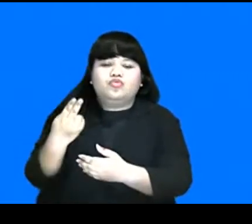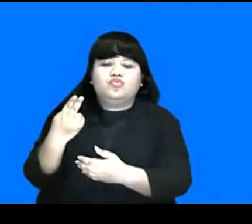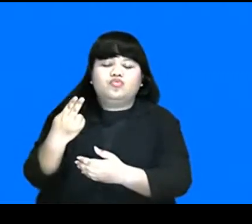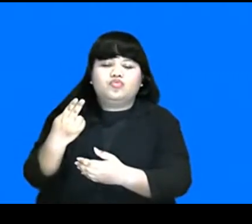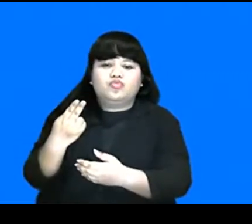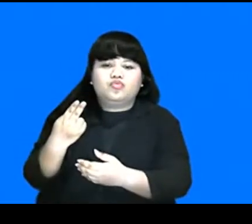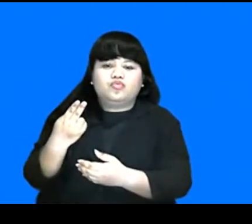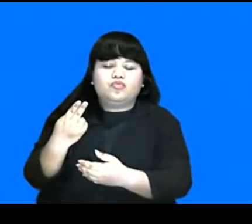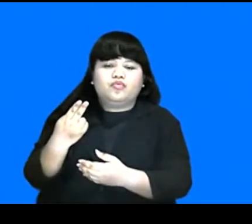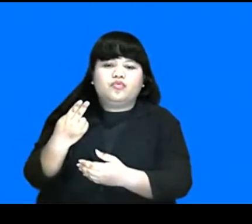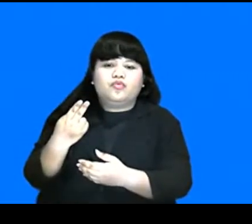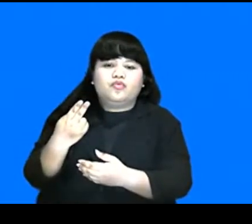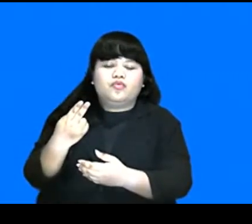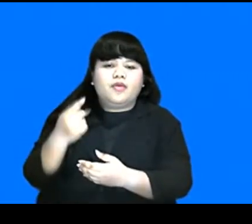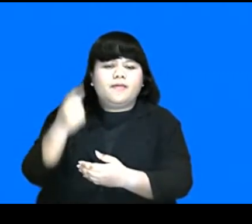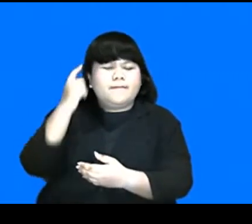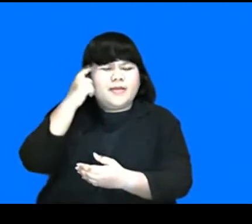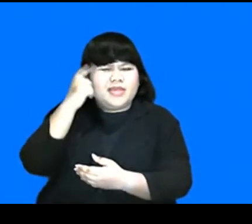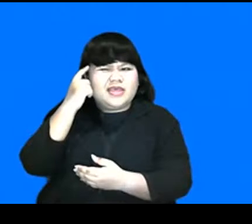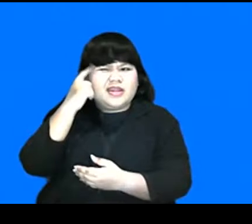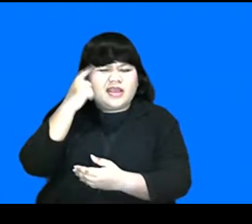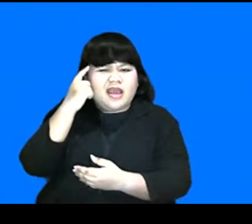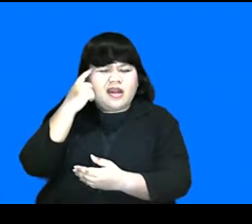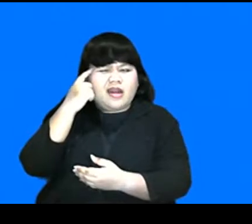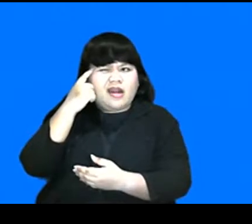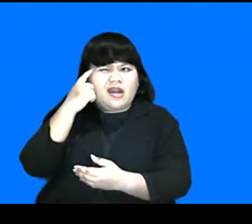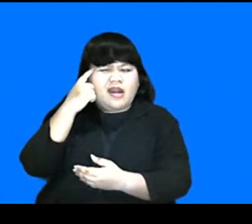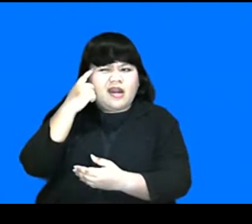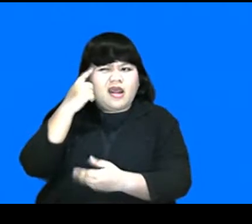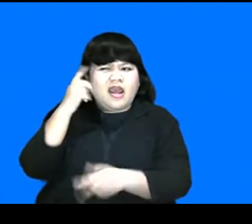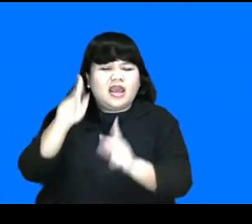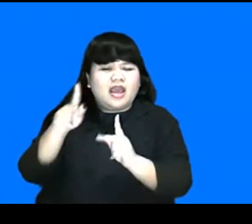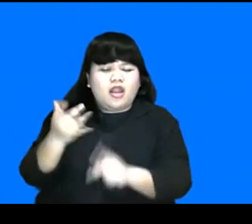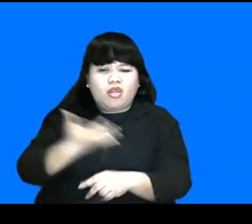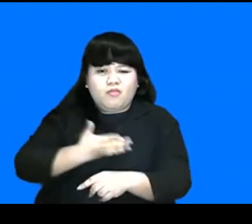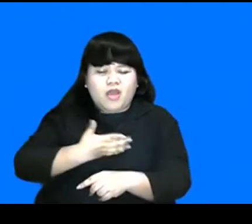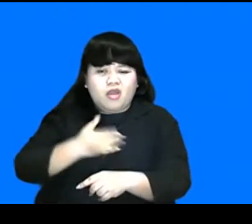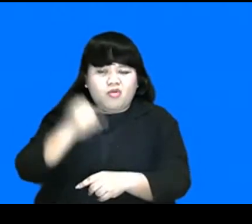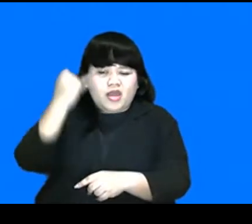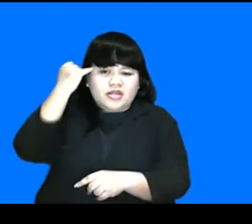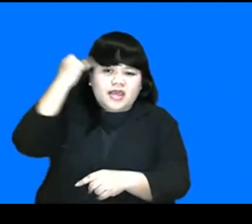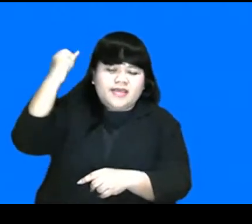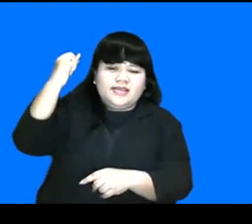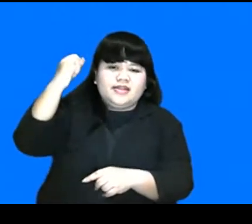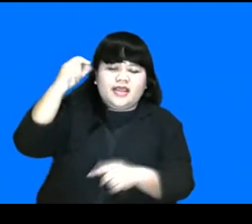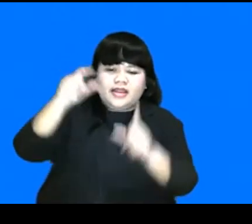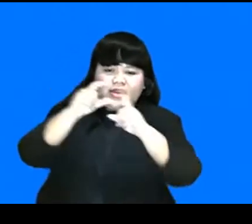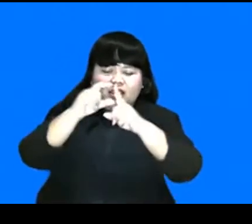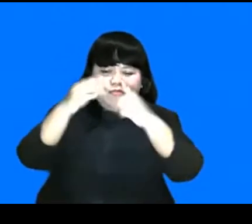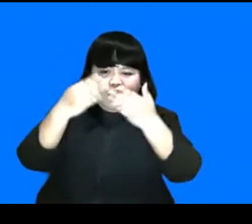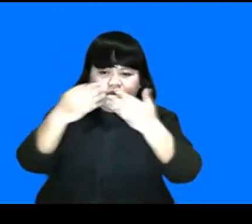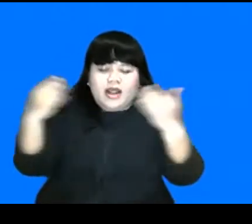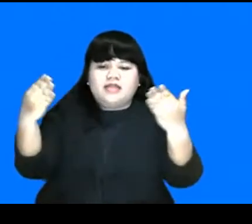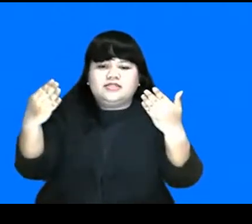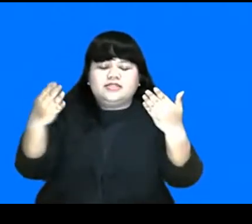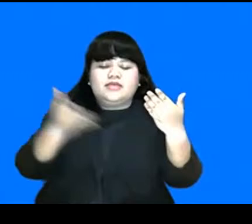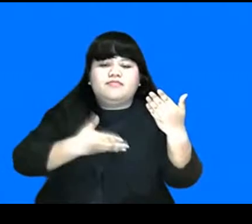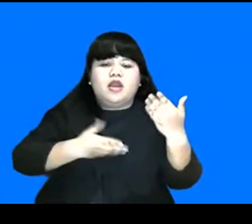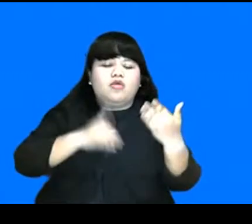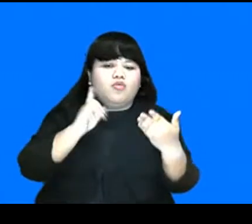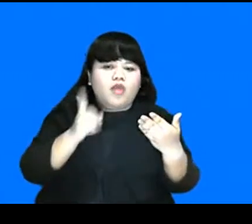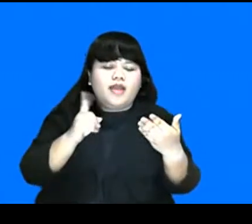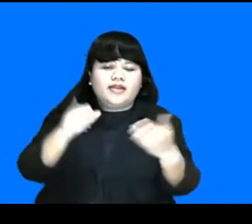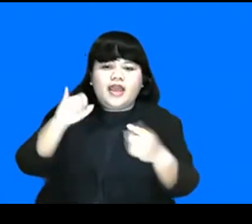be democratic ideals and icons of democracy, then they need